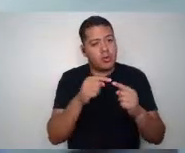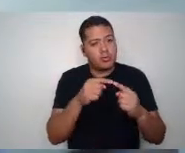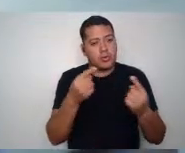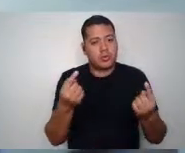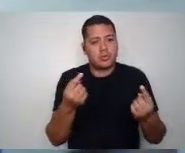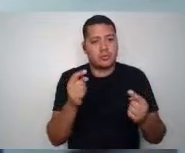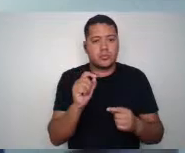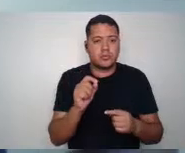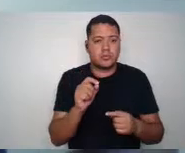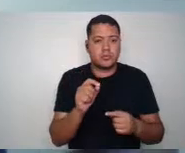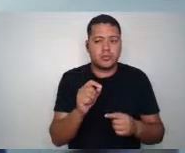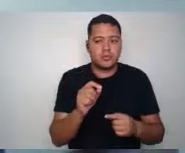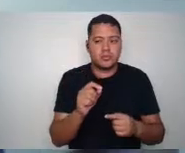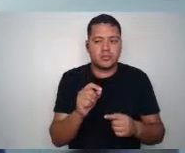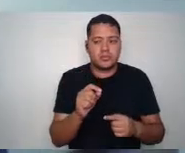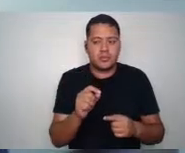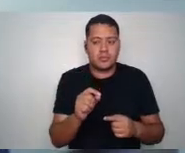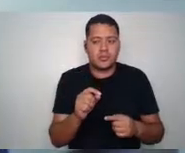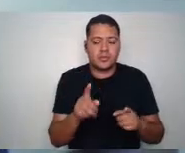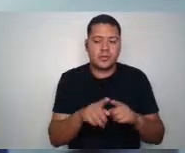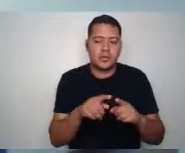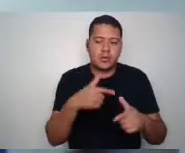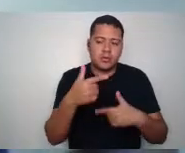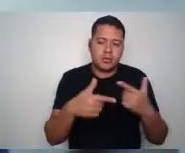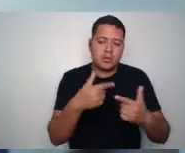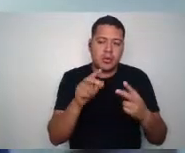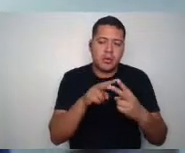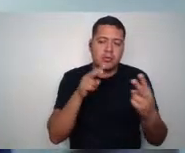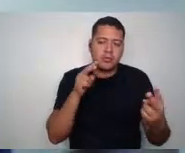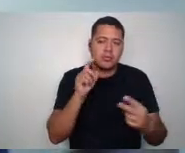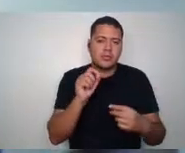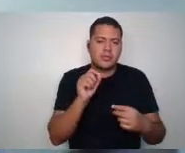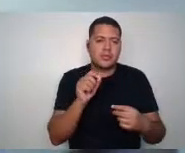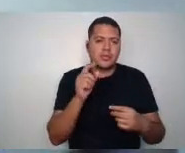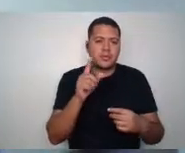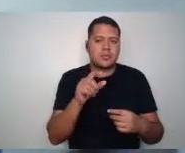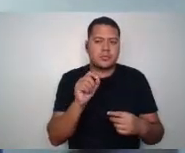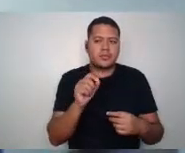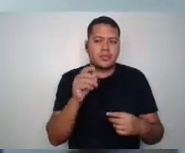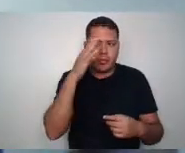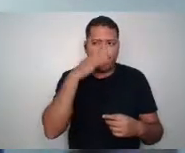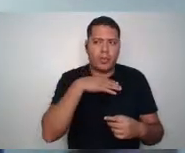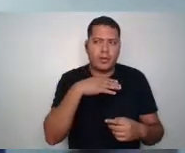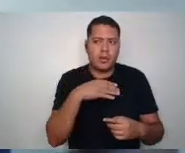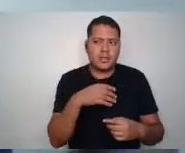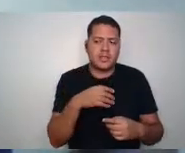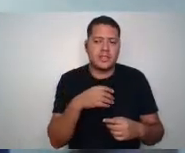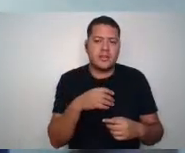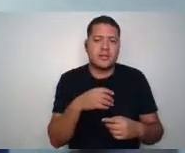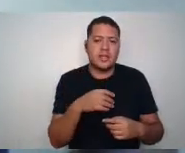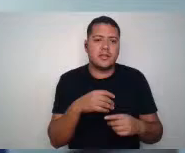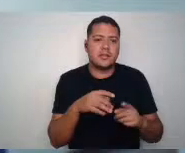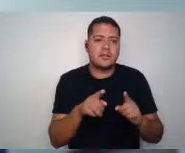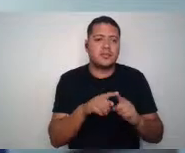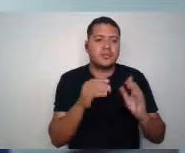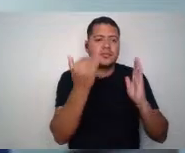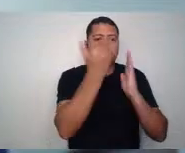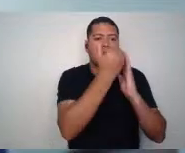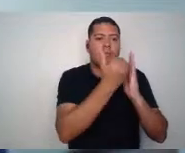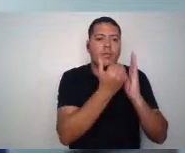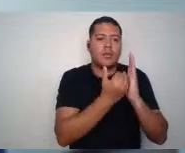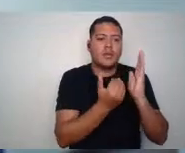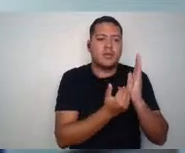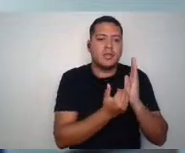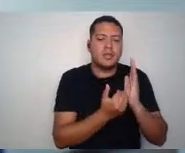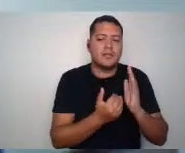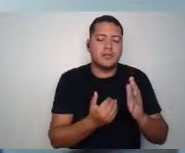with a possible combination between crowd working and intermittent work, which is completely perverse because